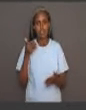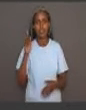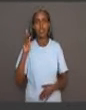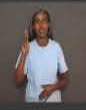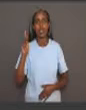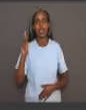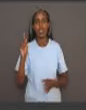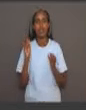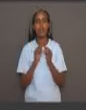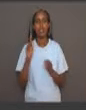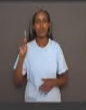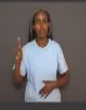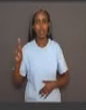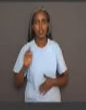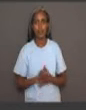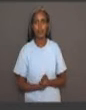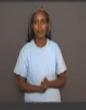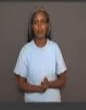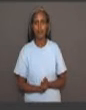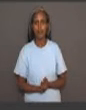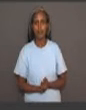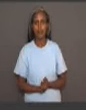minus k plus 1.